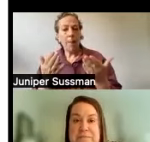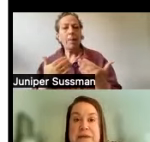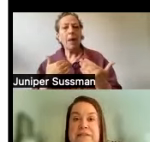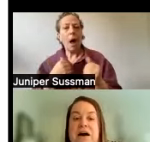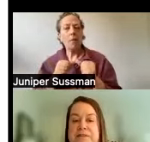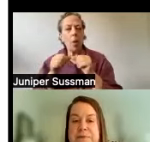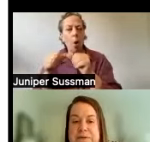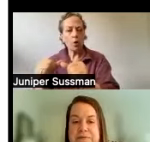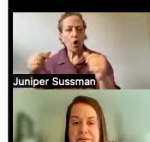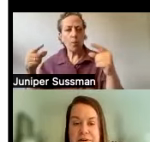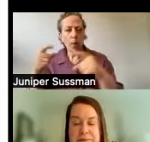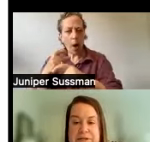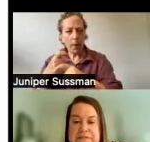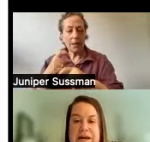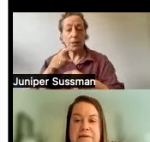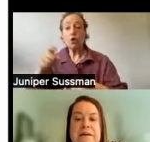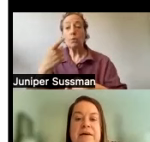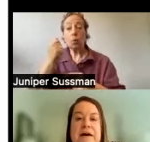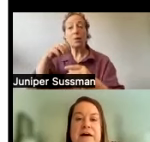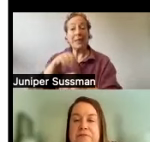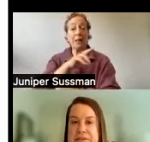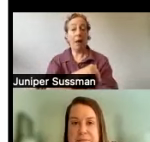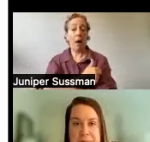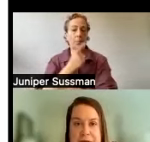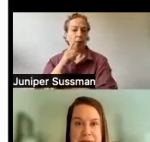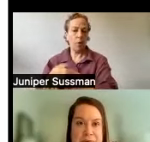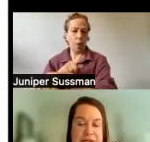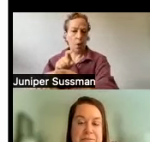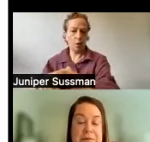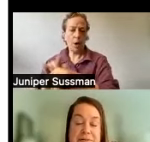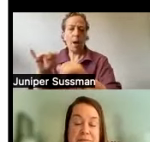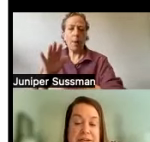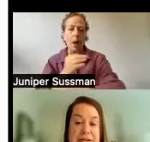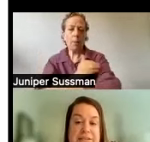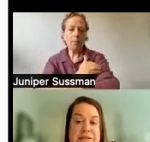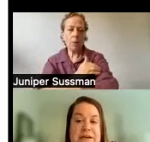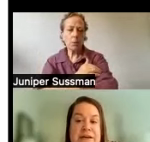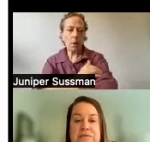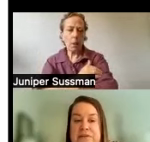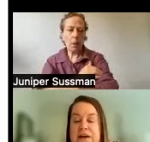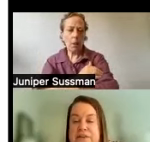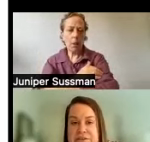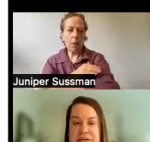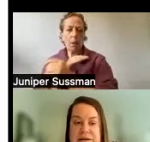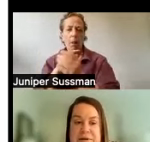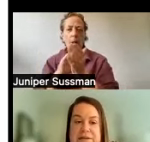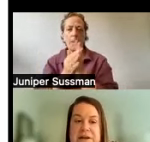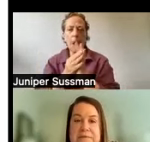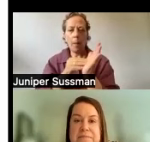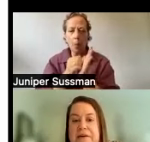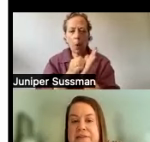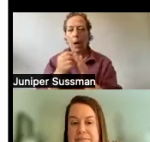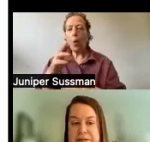complications from being in the hospital for a long period of time. For example, muscle weakness, neurological